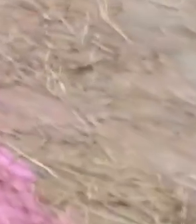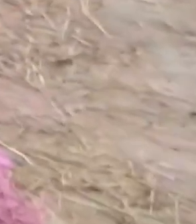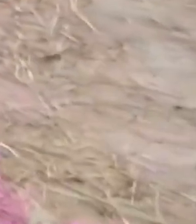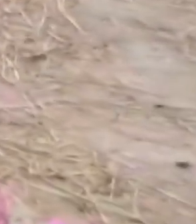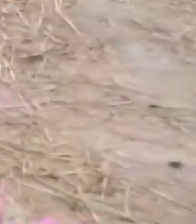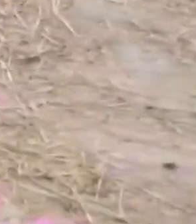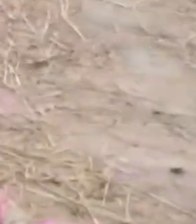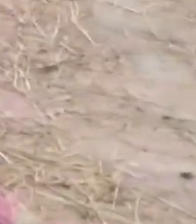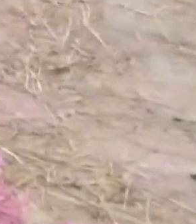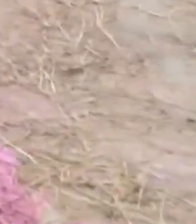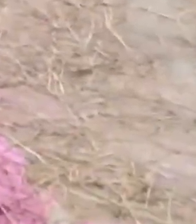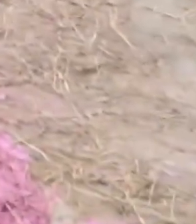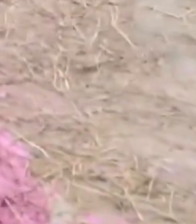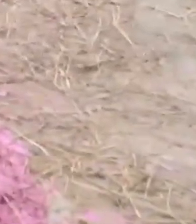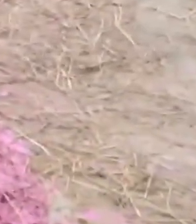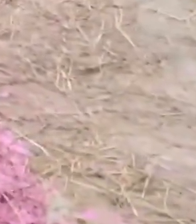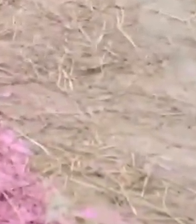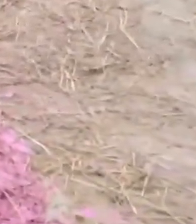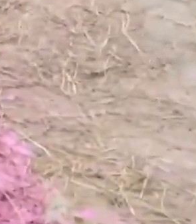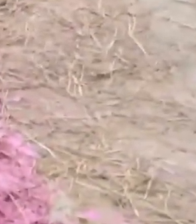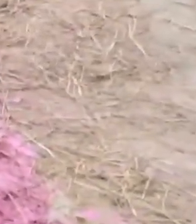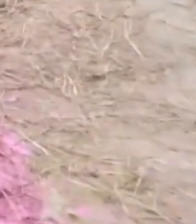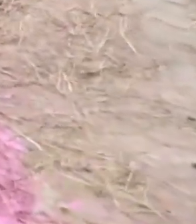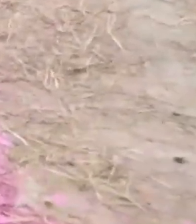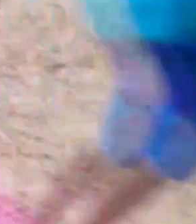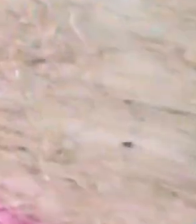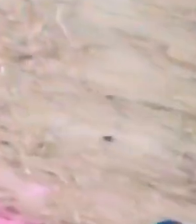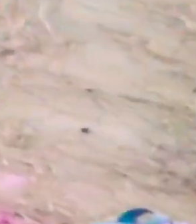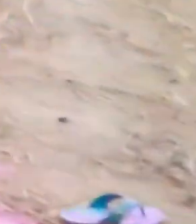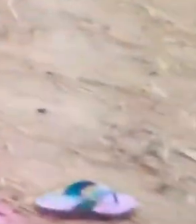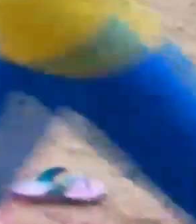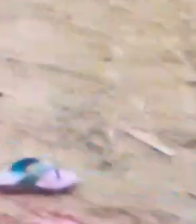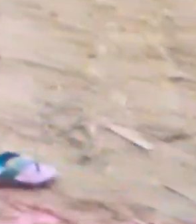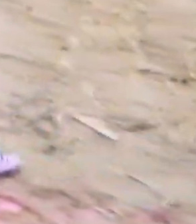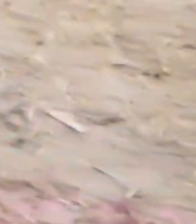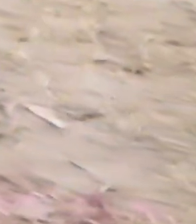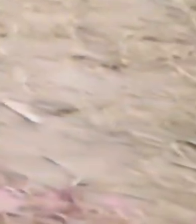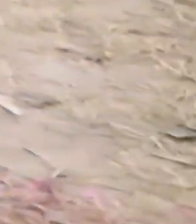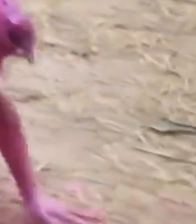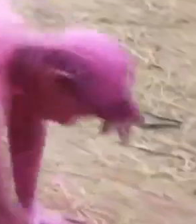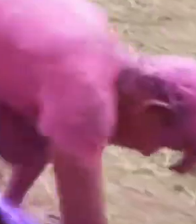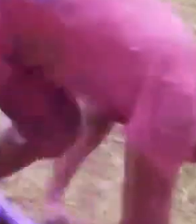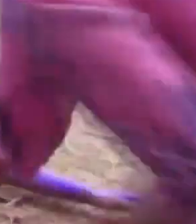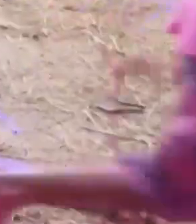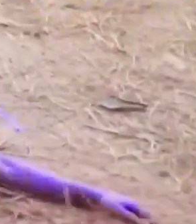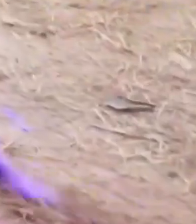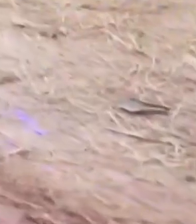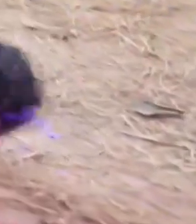Ôi trời ơi!